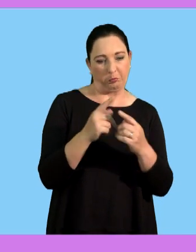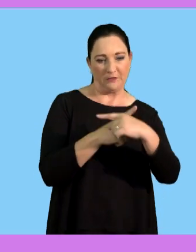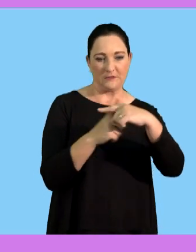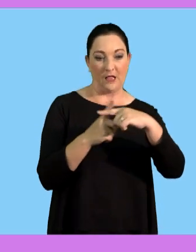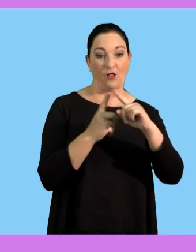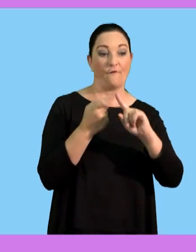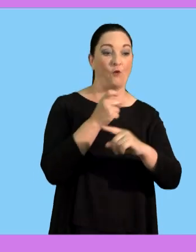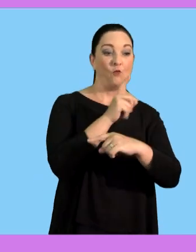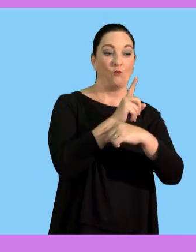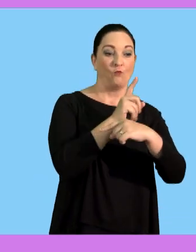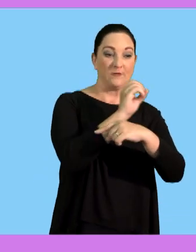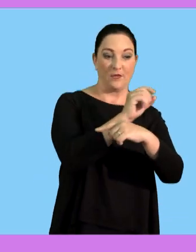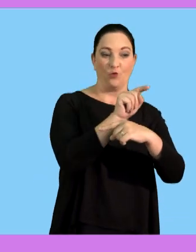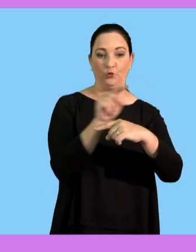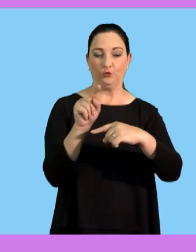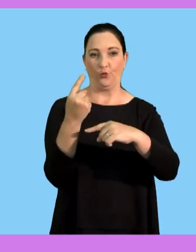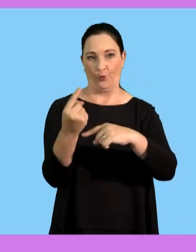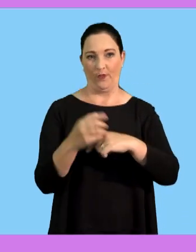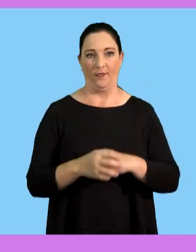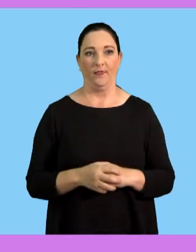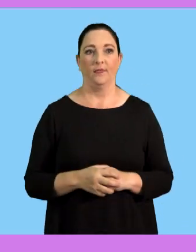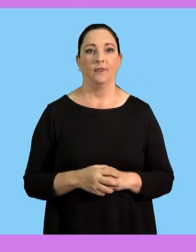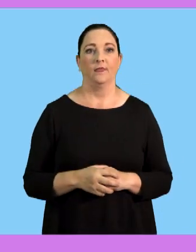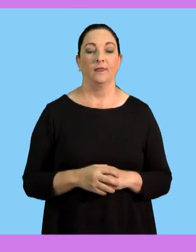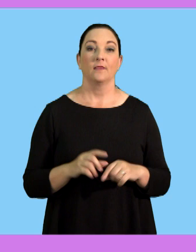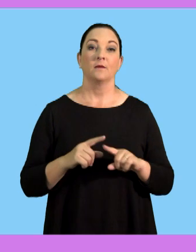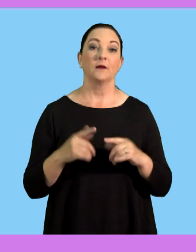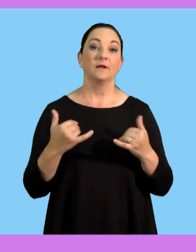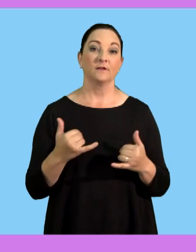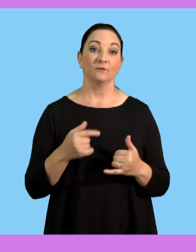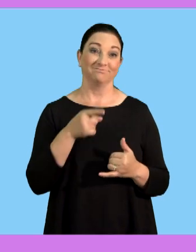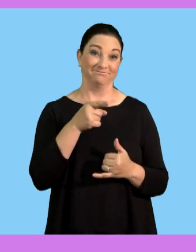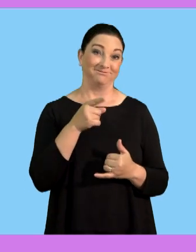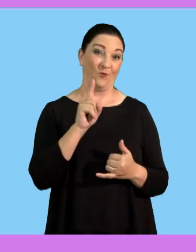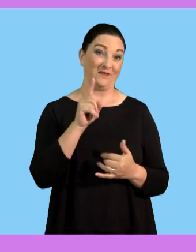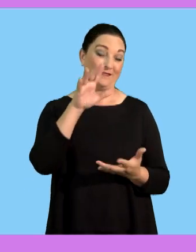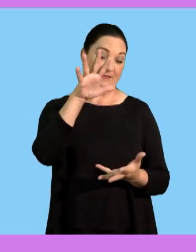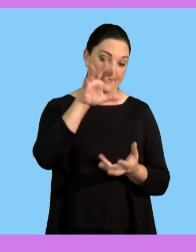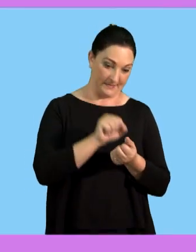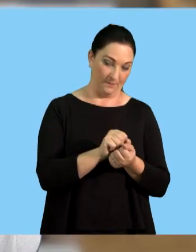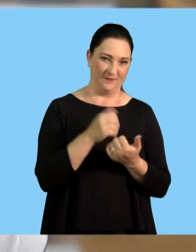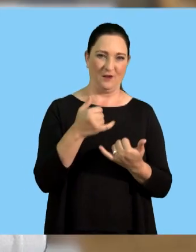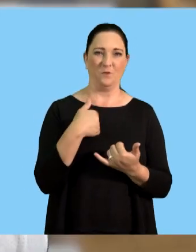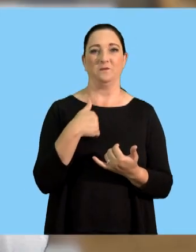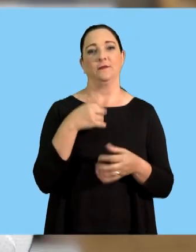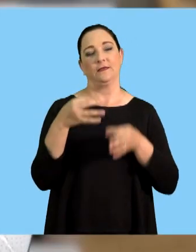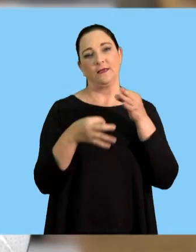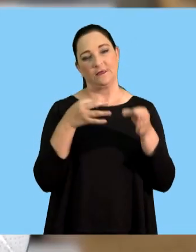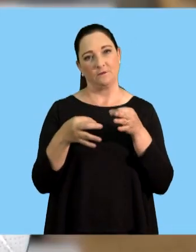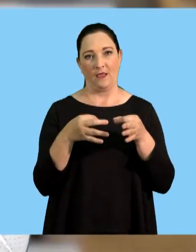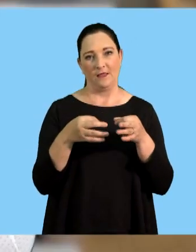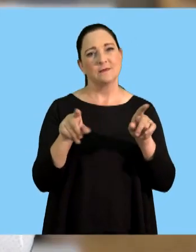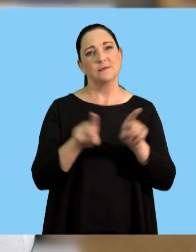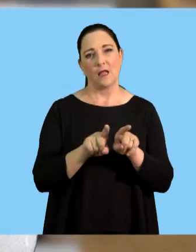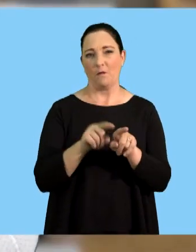from 1 to 0, right? Then what else is important? This is basically a summary of what I've explained on the